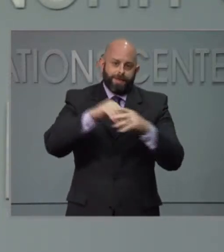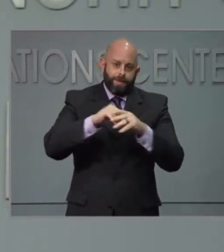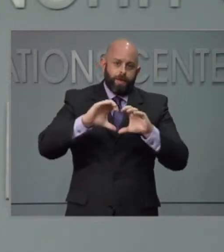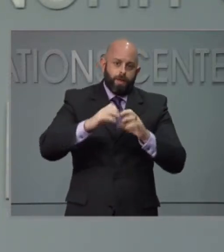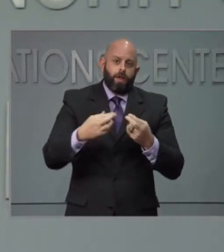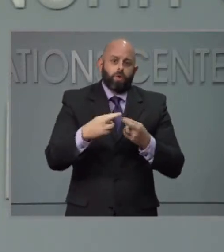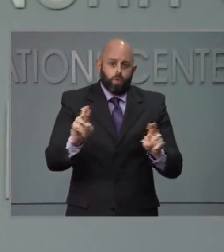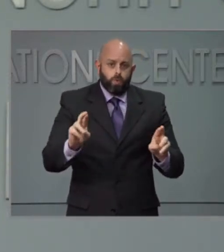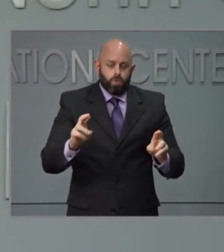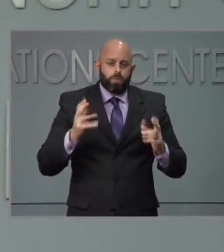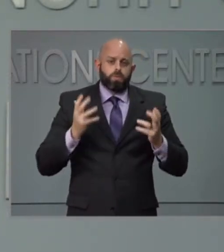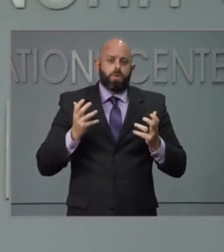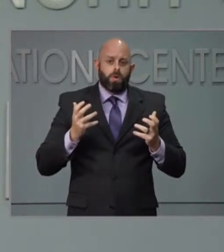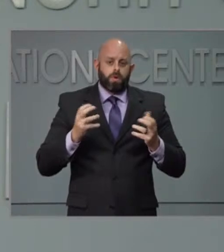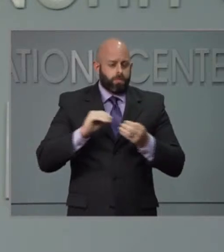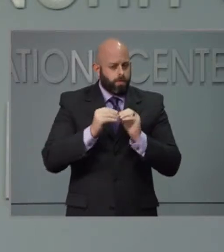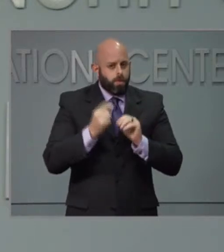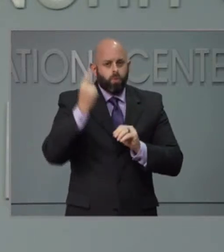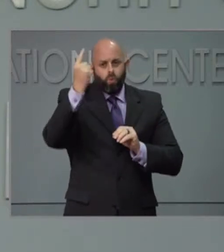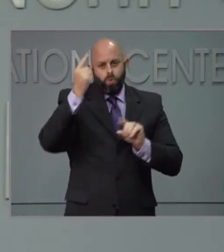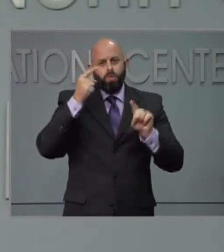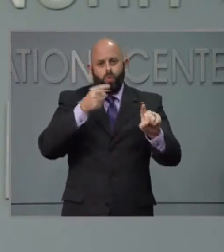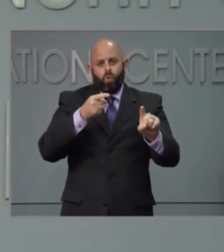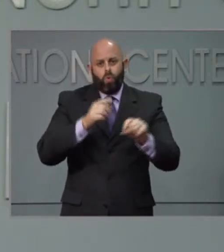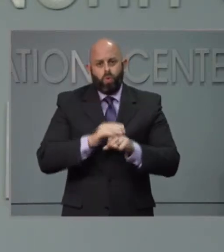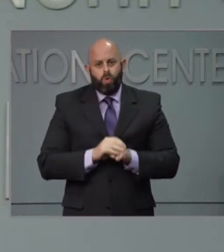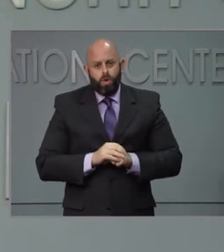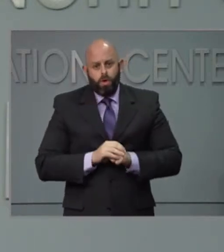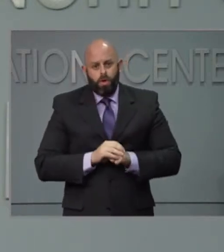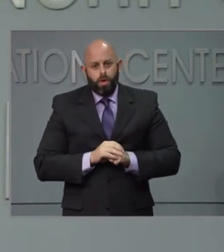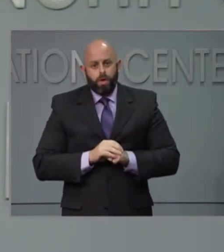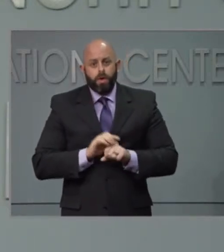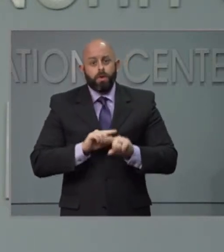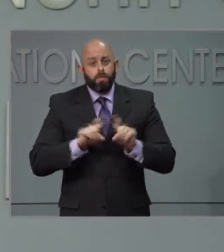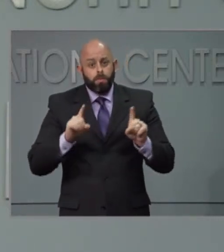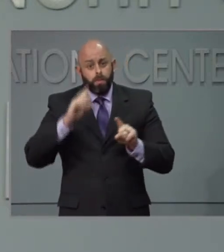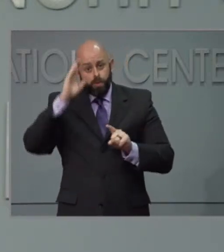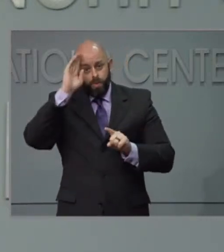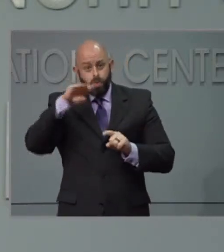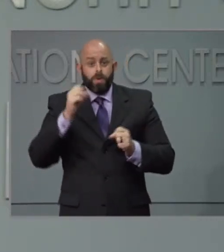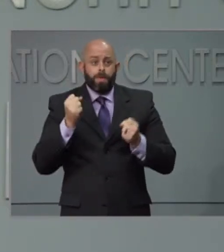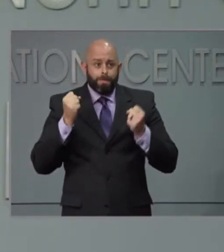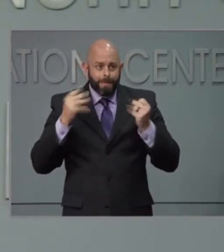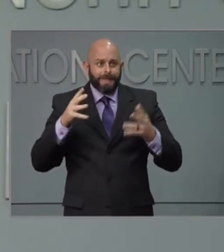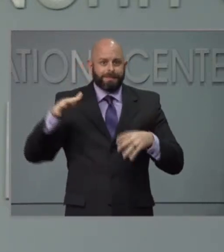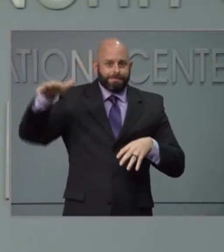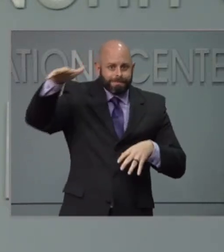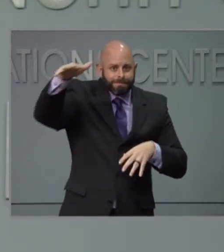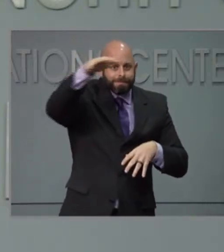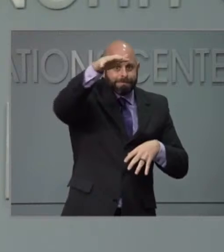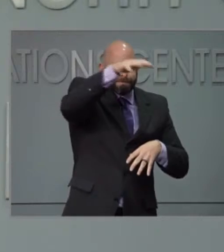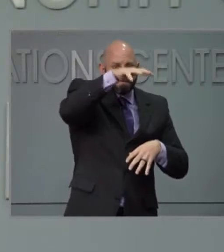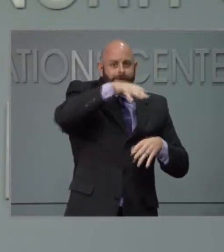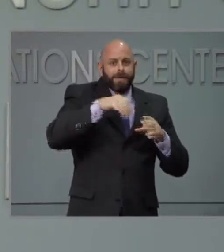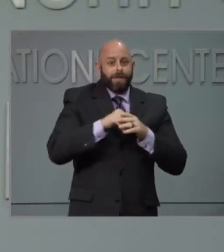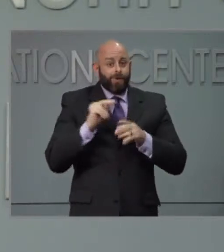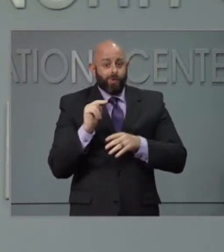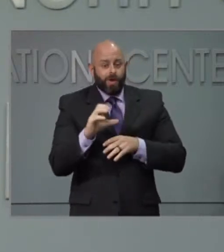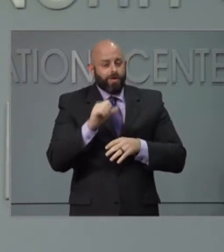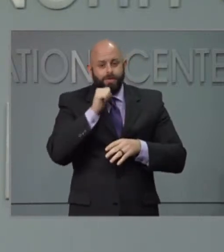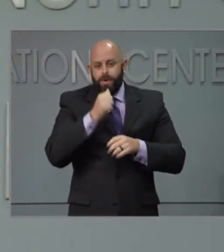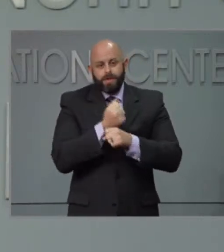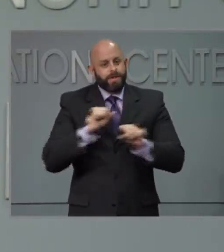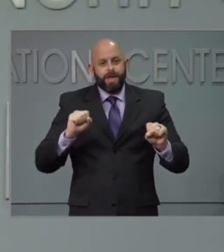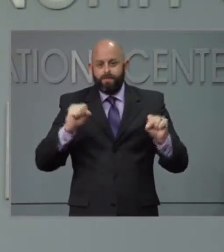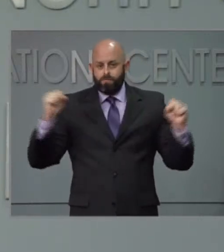into in-person learning. But we know that in a number of parts of our state that it is not safe to